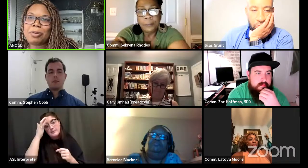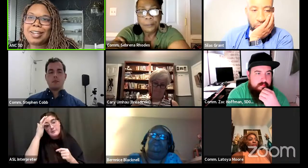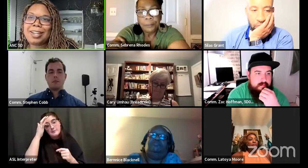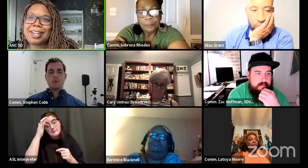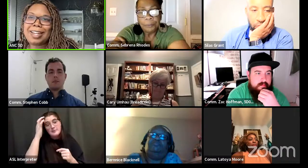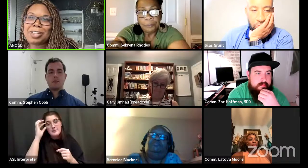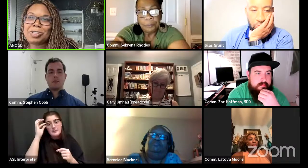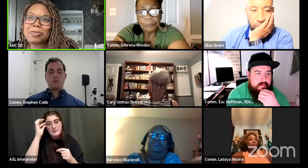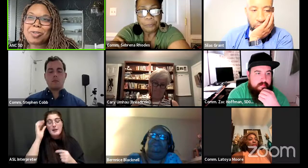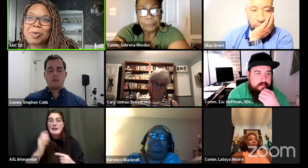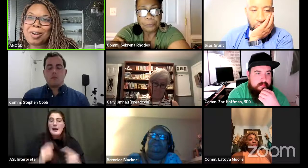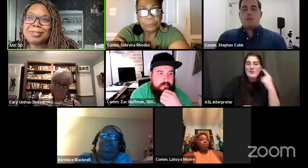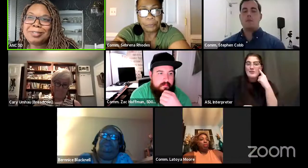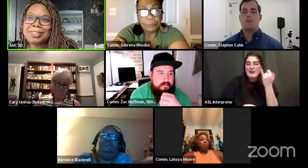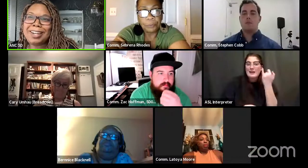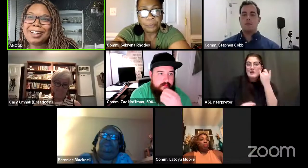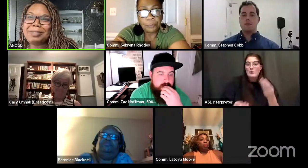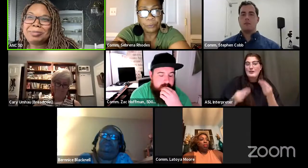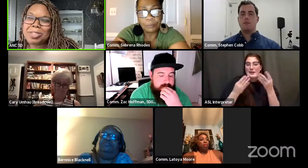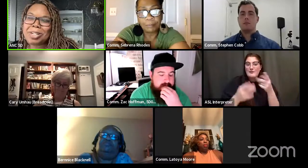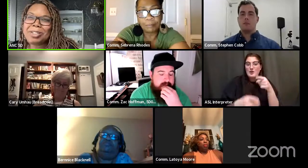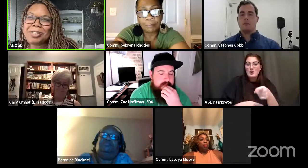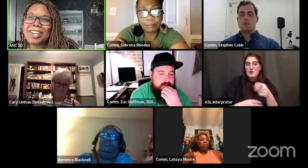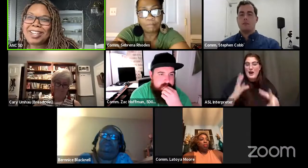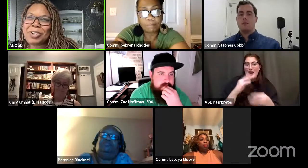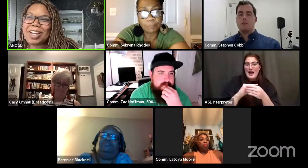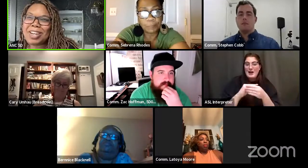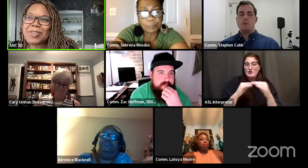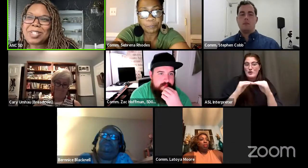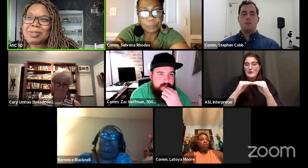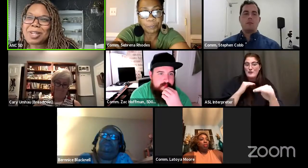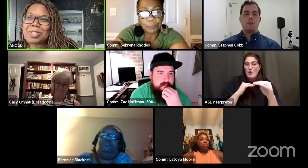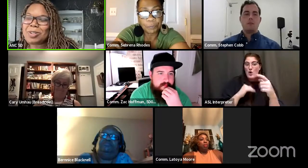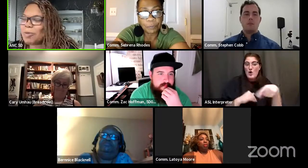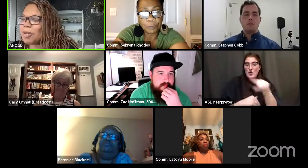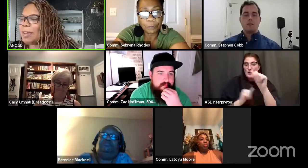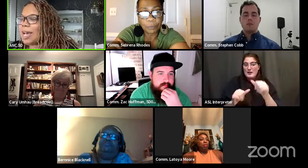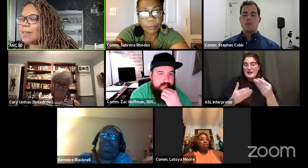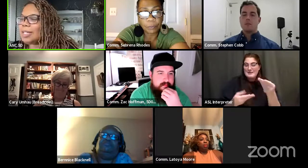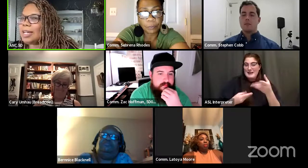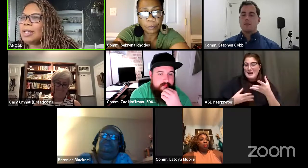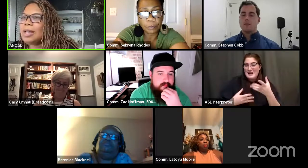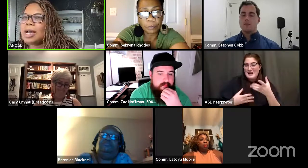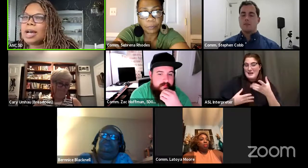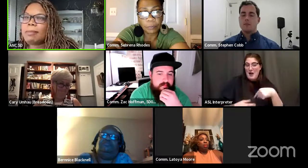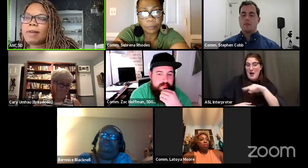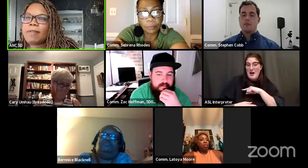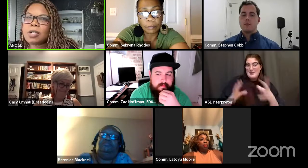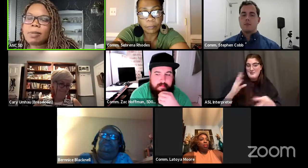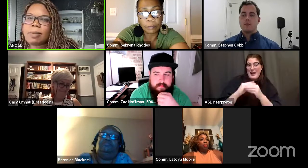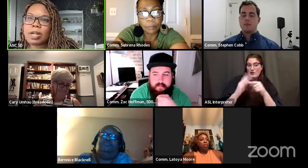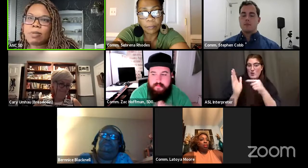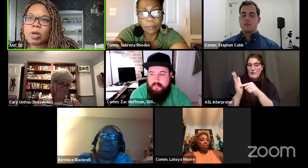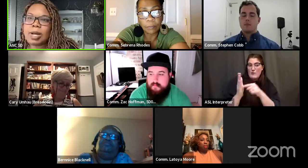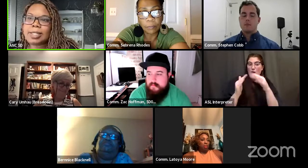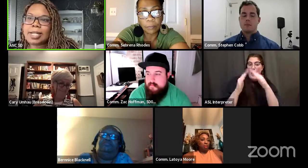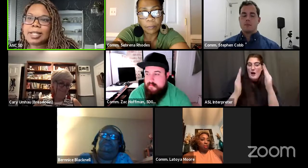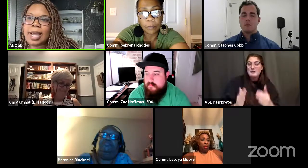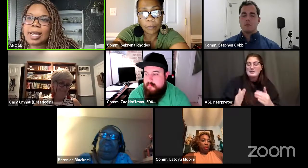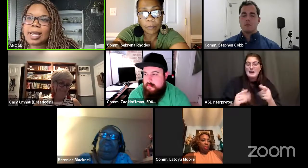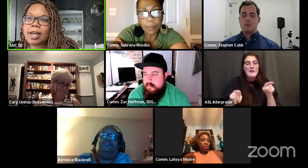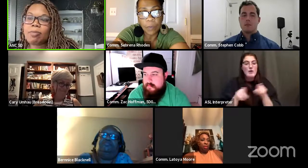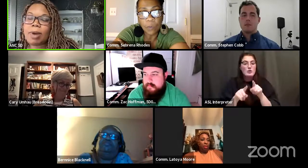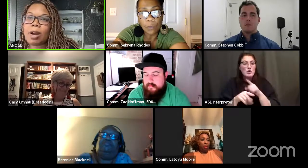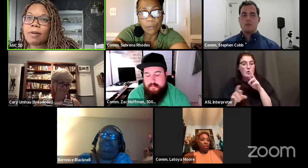giving you an extra floor, you can give us some extra affordable housing. I've also made a request